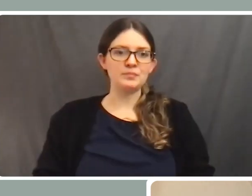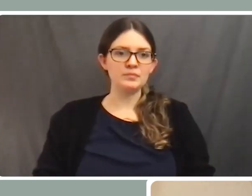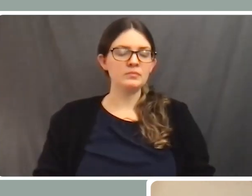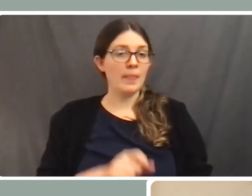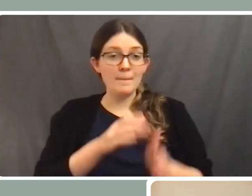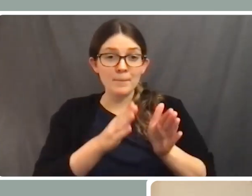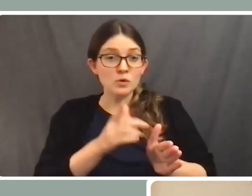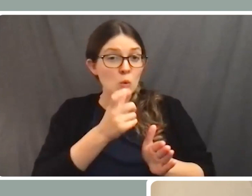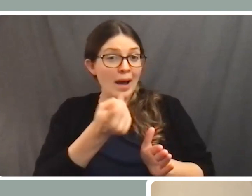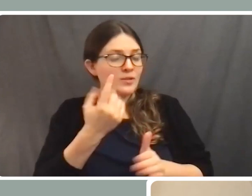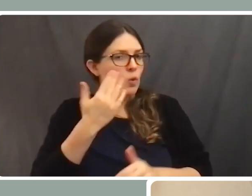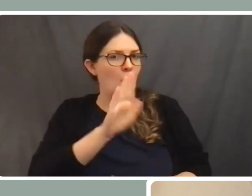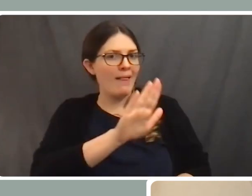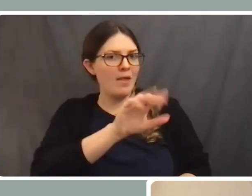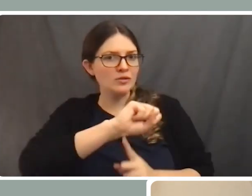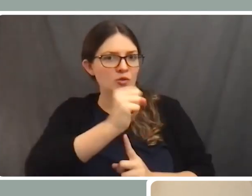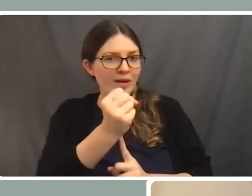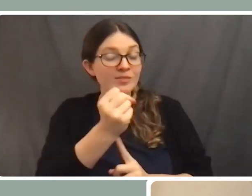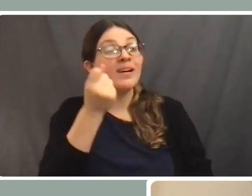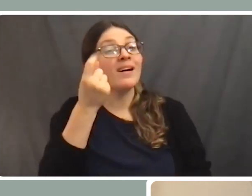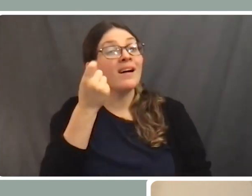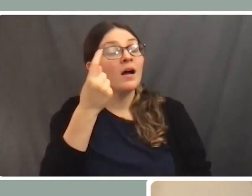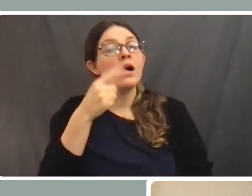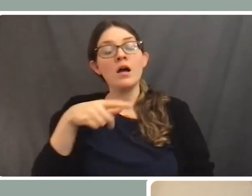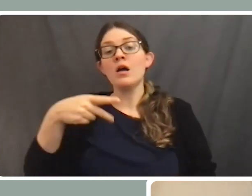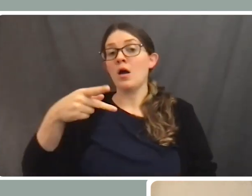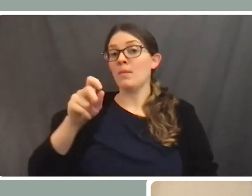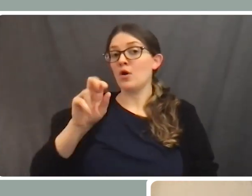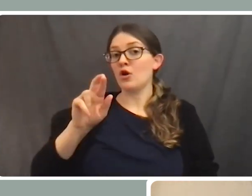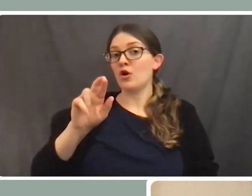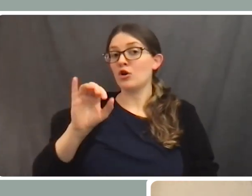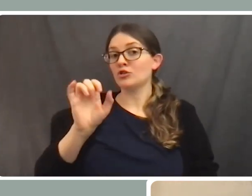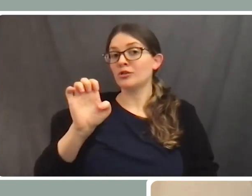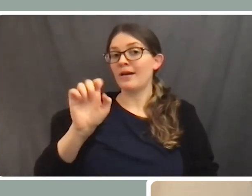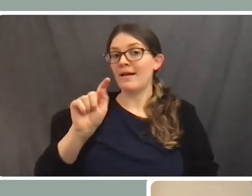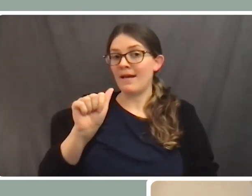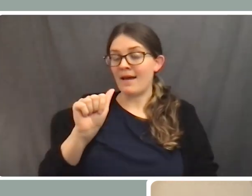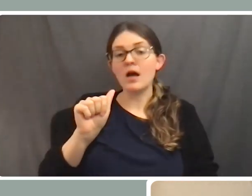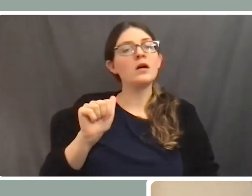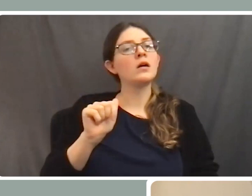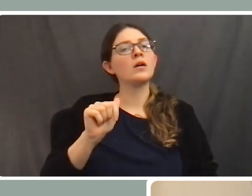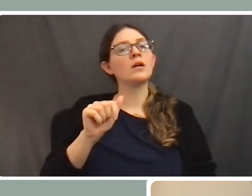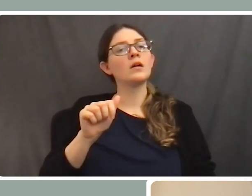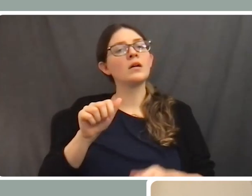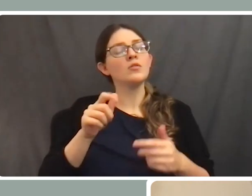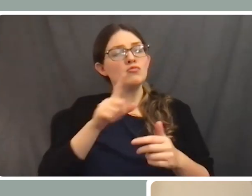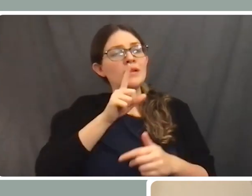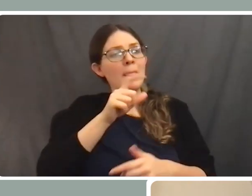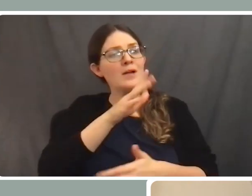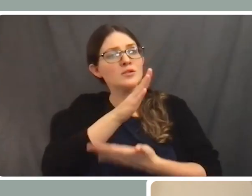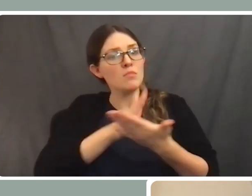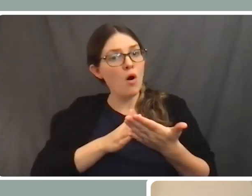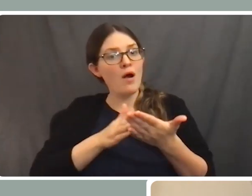particular situation, but, I can certainly say that Perjeta, while we know that it's, it is a standard part of the management